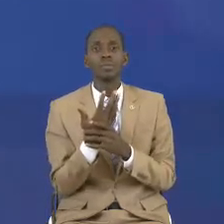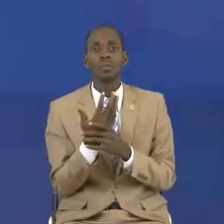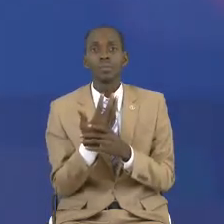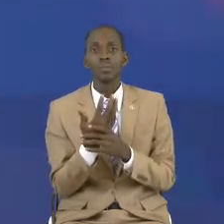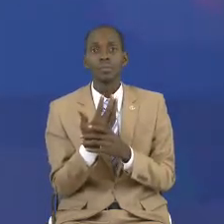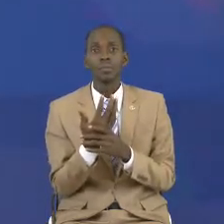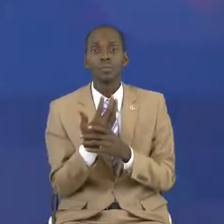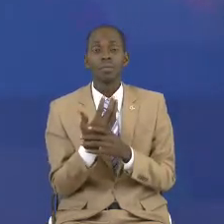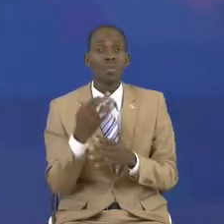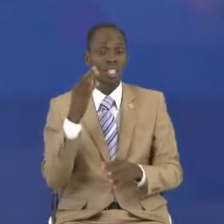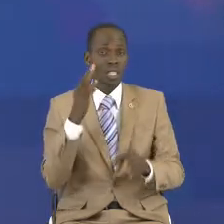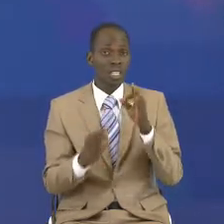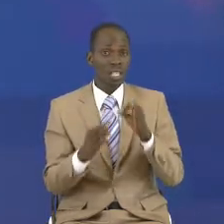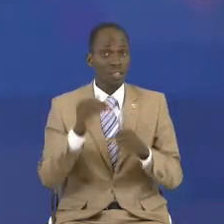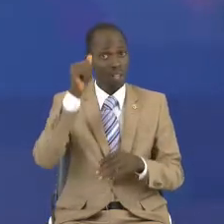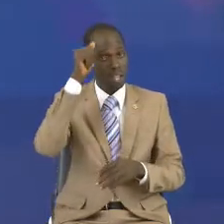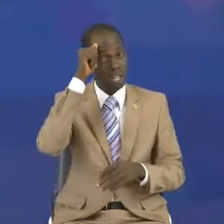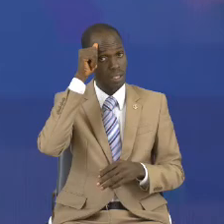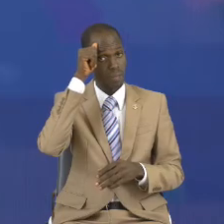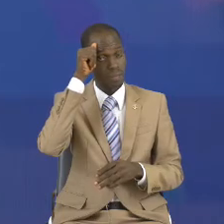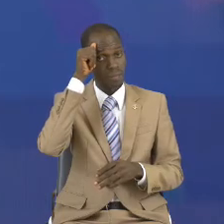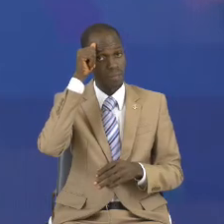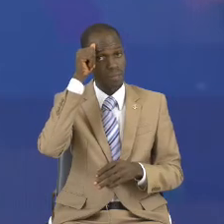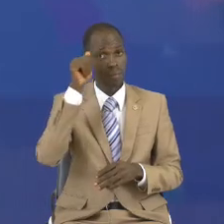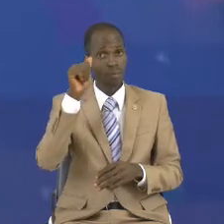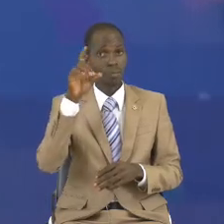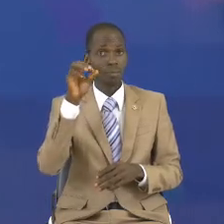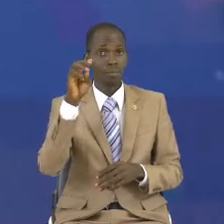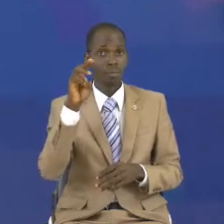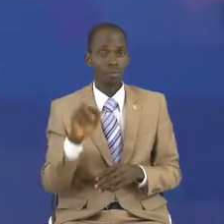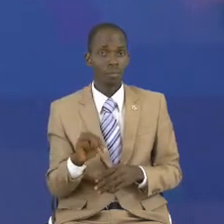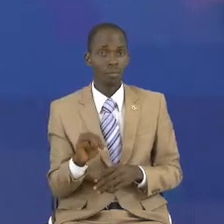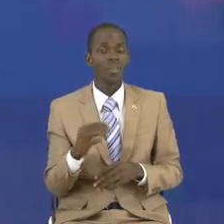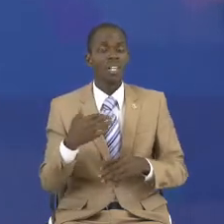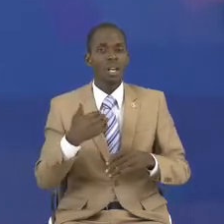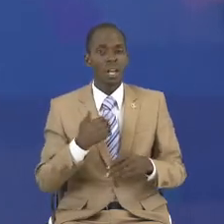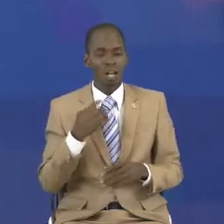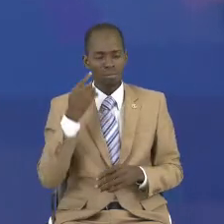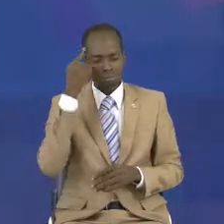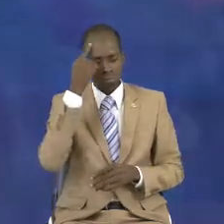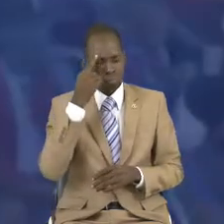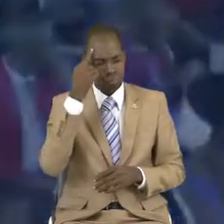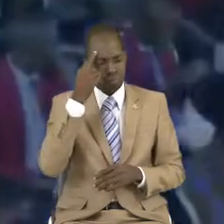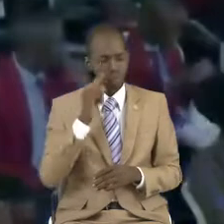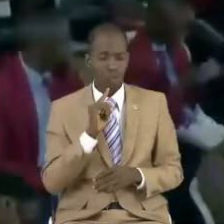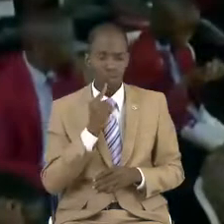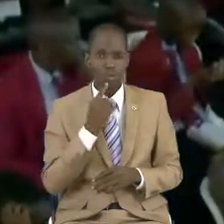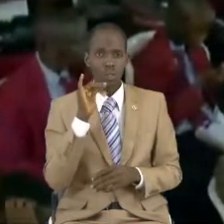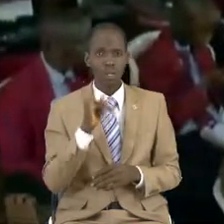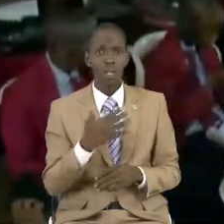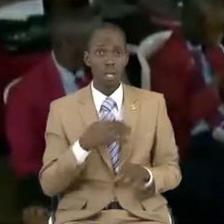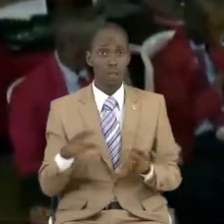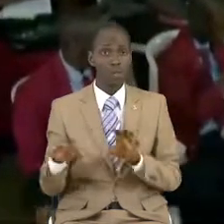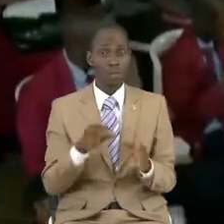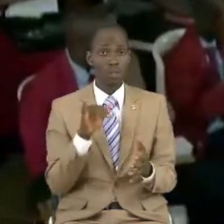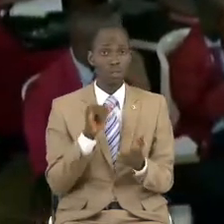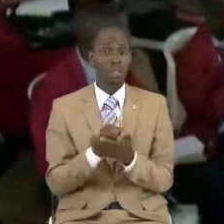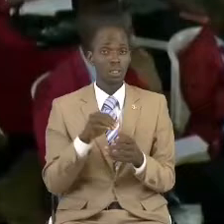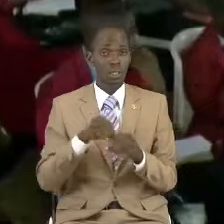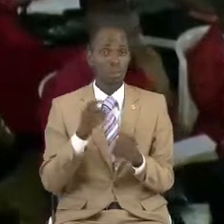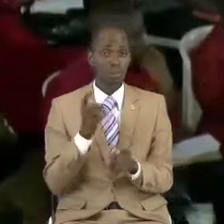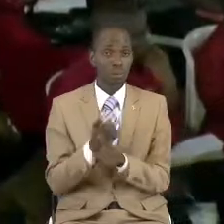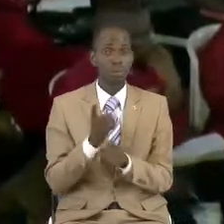if adam had thought of that very well and had done that the way he should